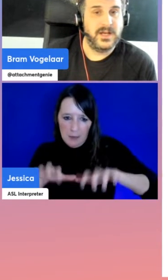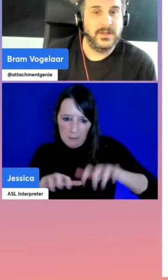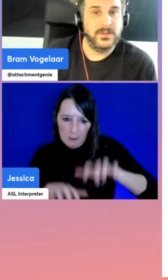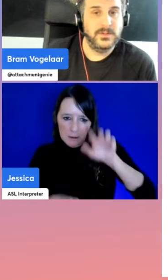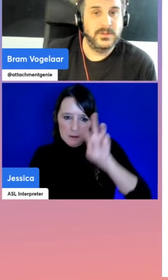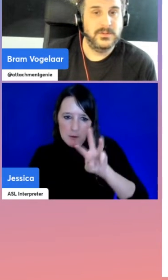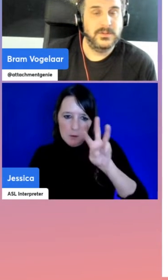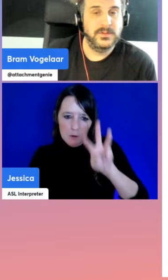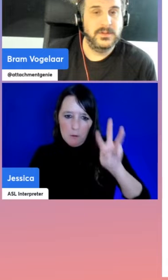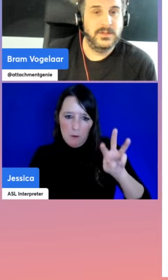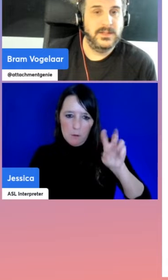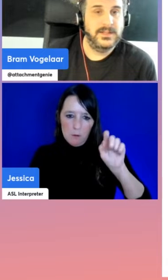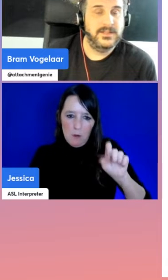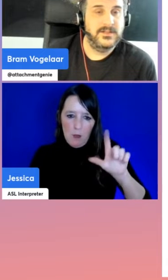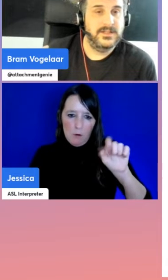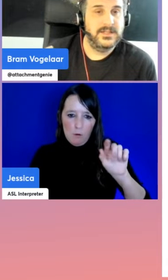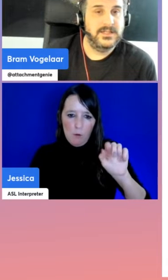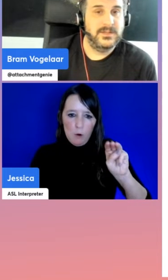www.loremipsum.io,